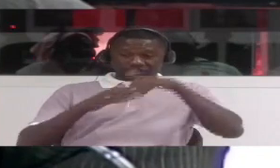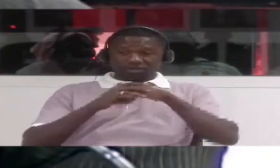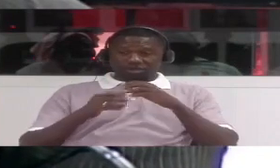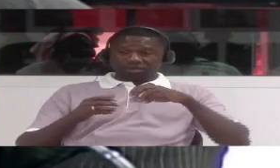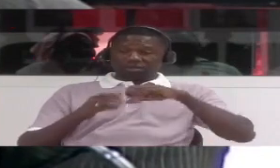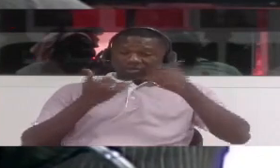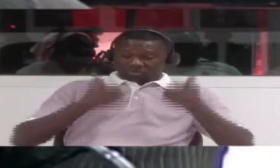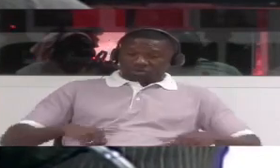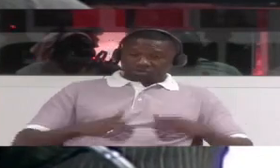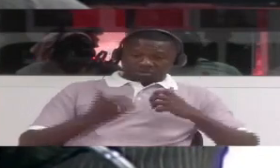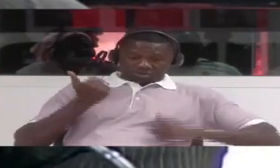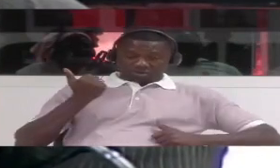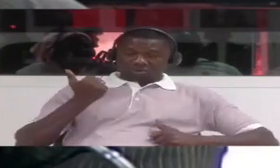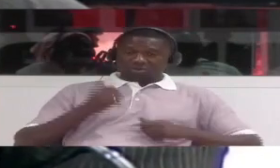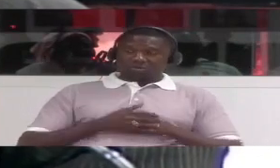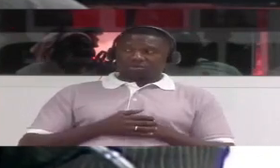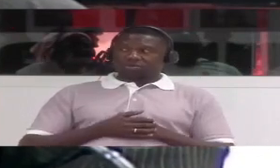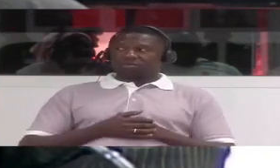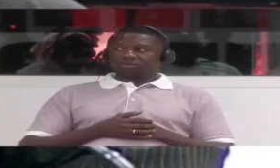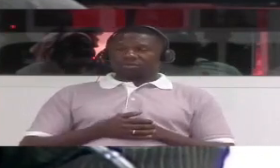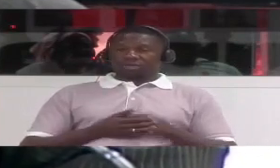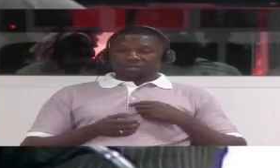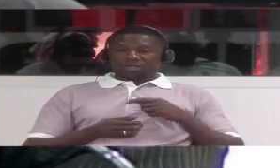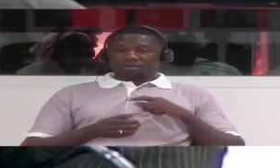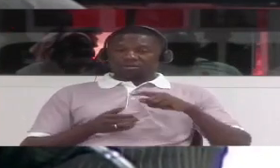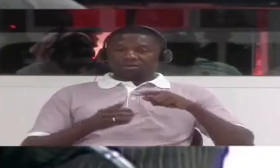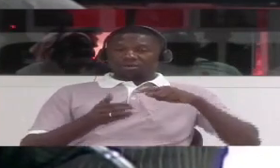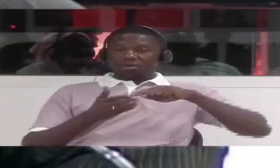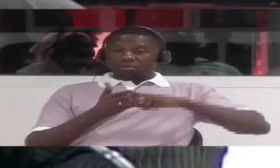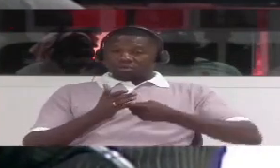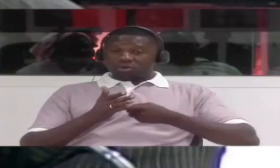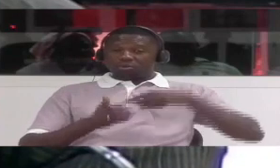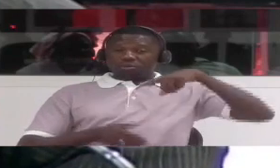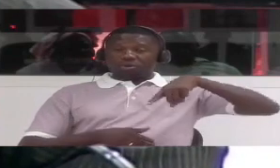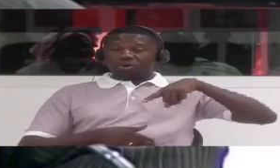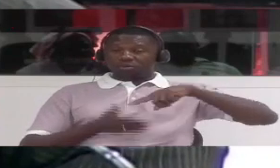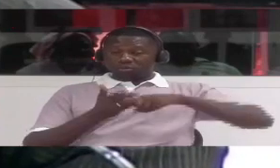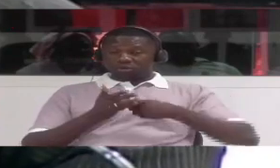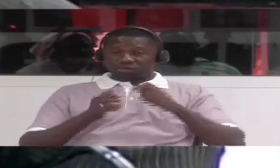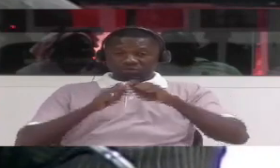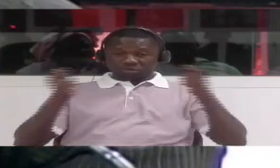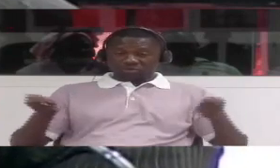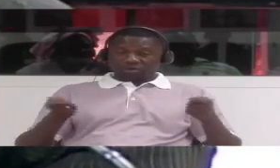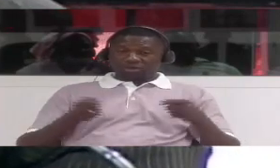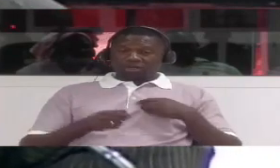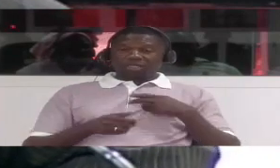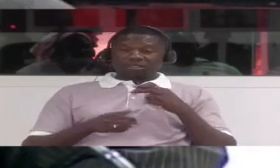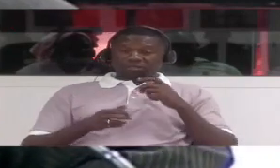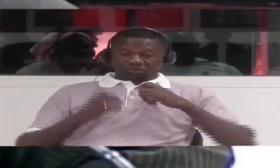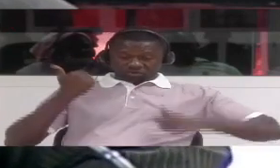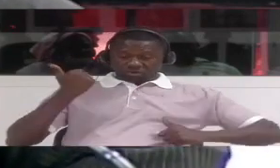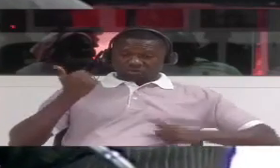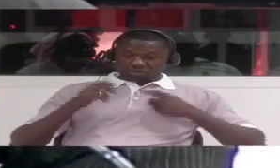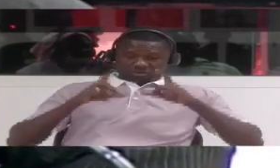gun got, at the Point, got the story, and I remember the photograph of this gun was printed in the front page of the